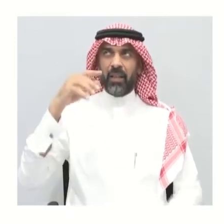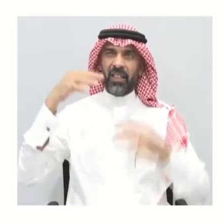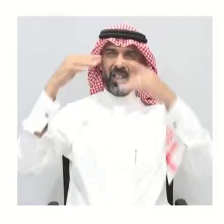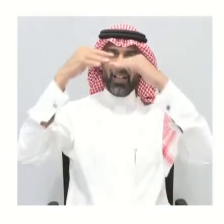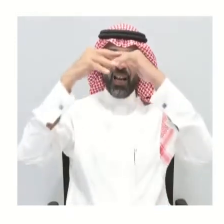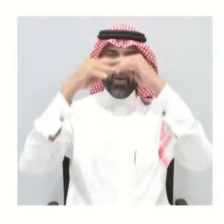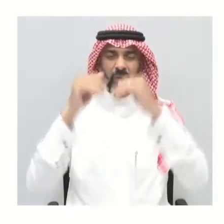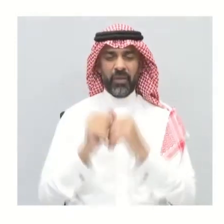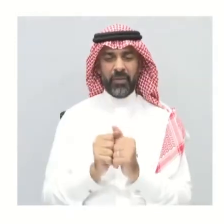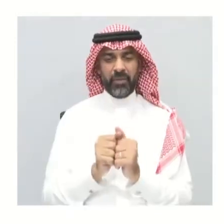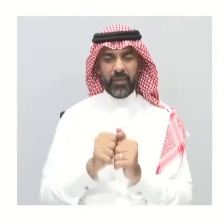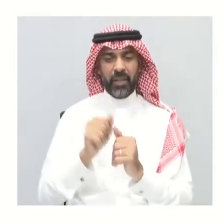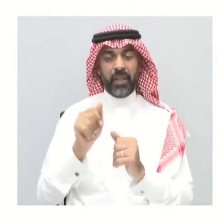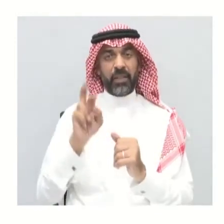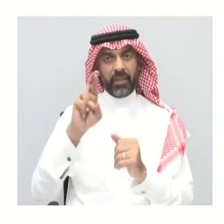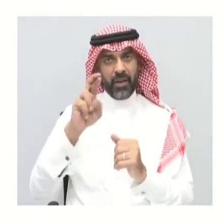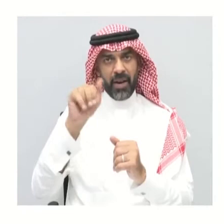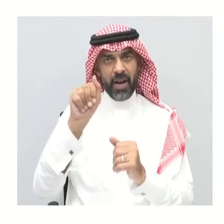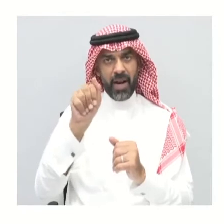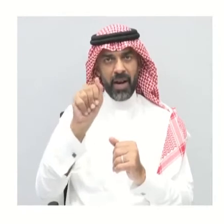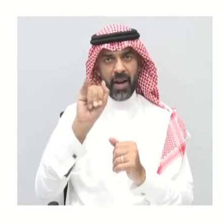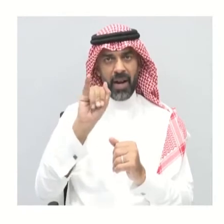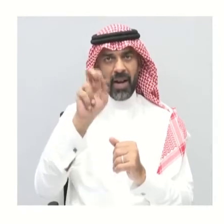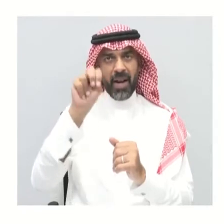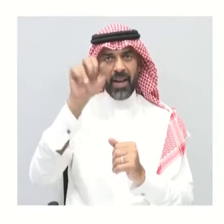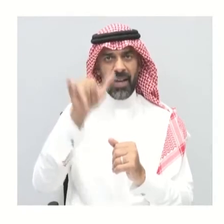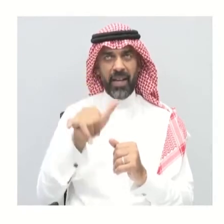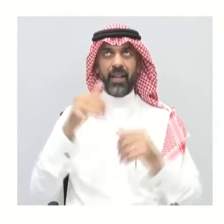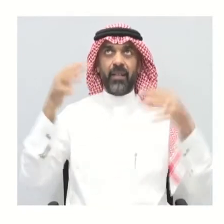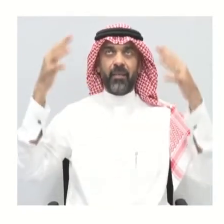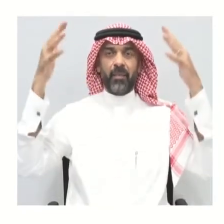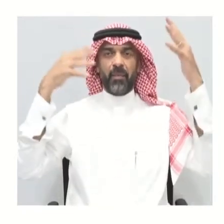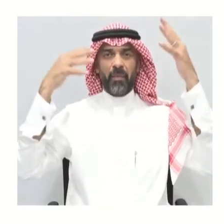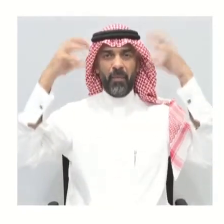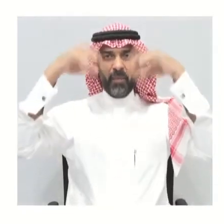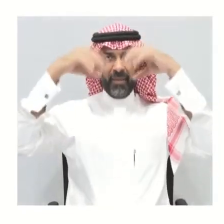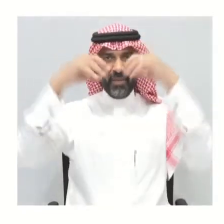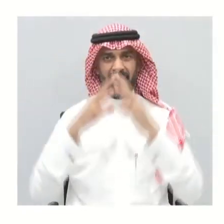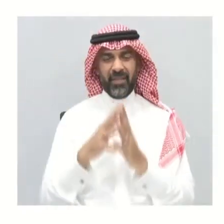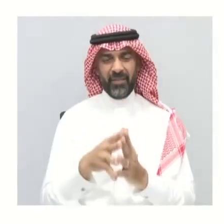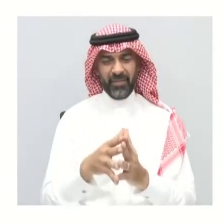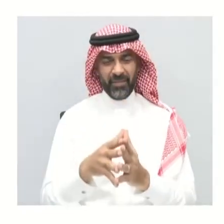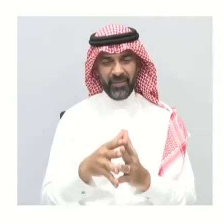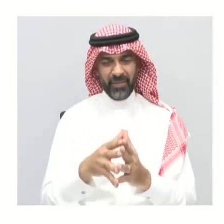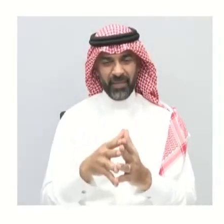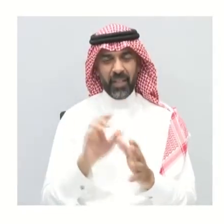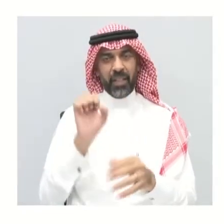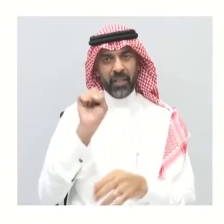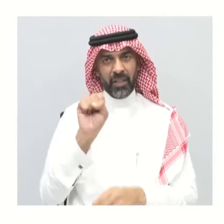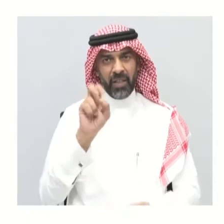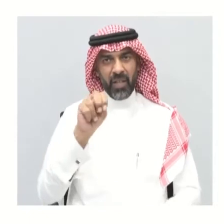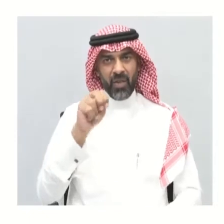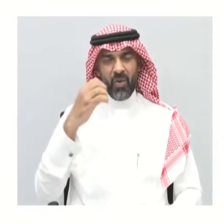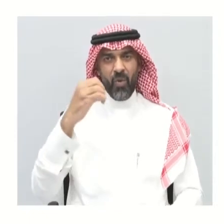It's rainy today. Are you reading with me? Okay. It's